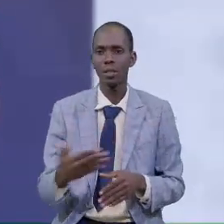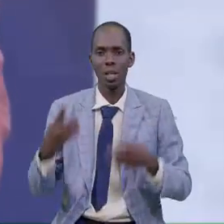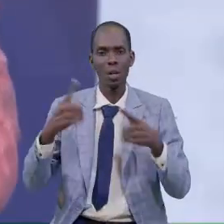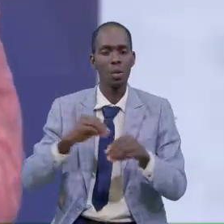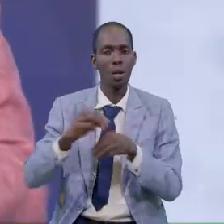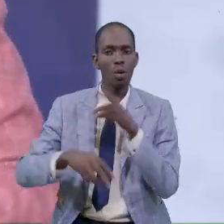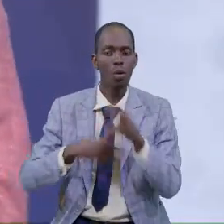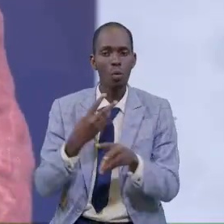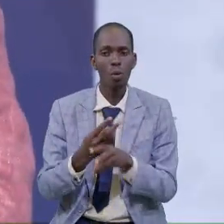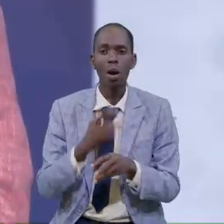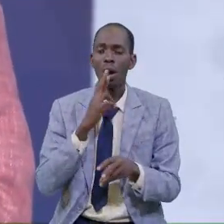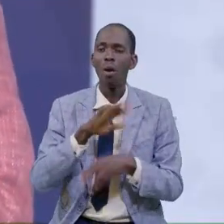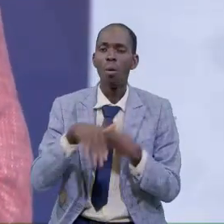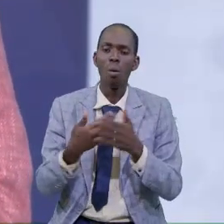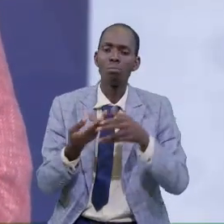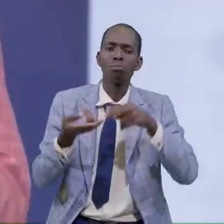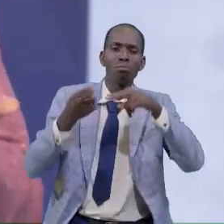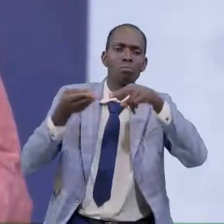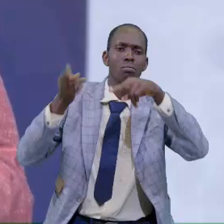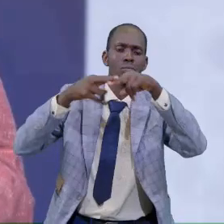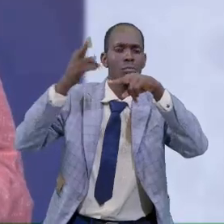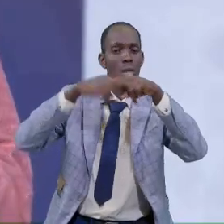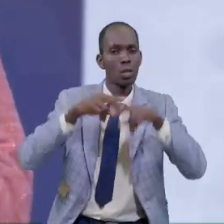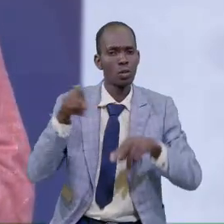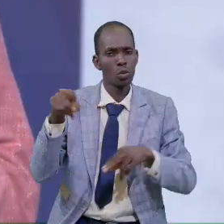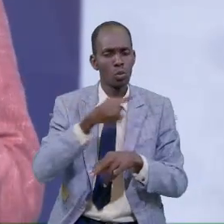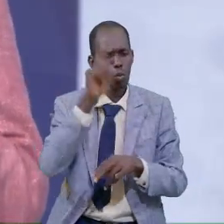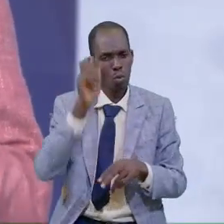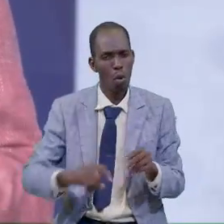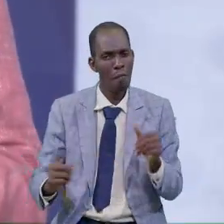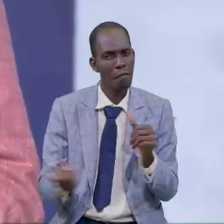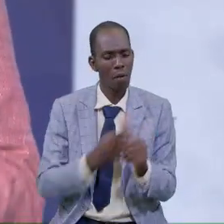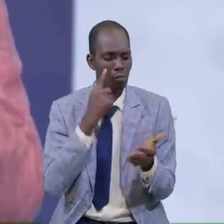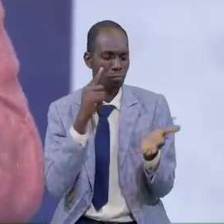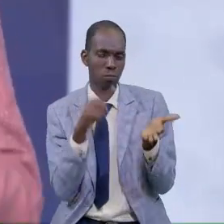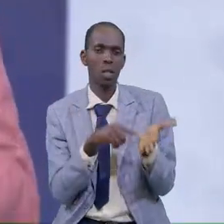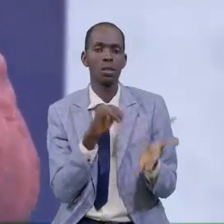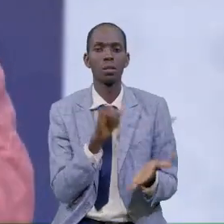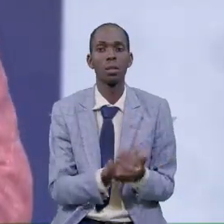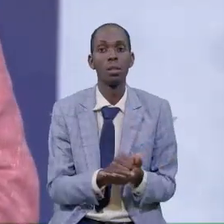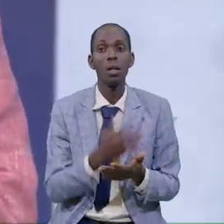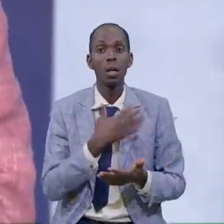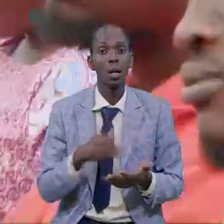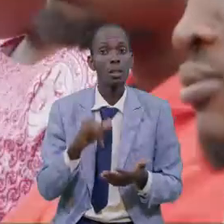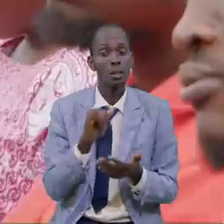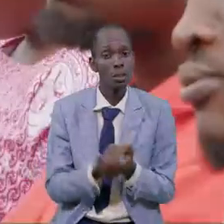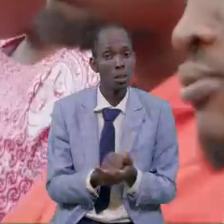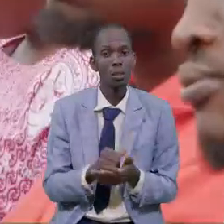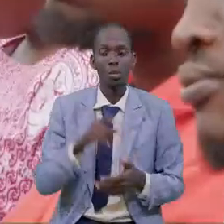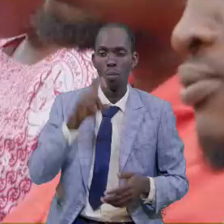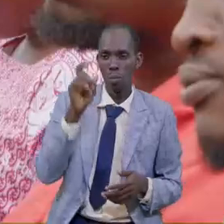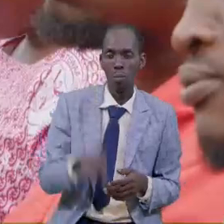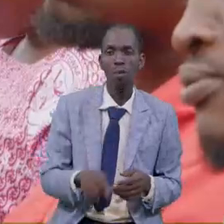increasing. And we recognize that first. And that we understand must and will be changed. Look